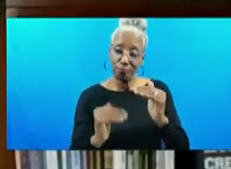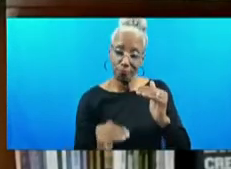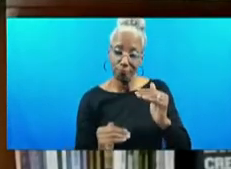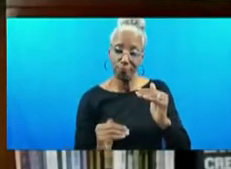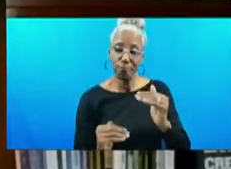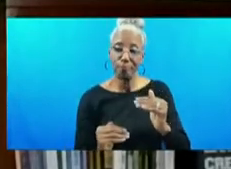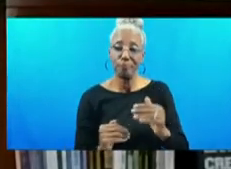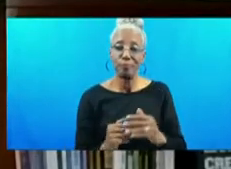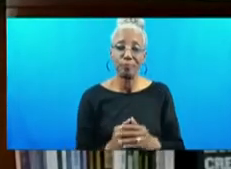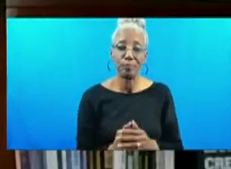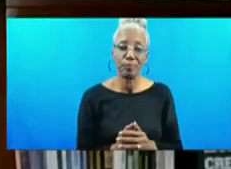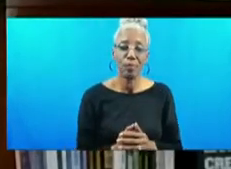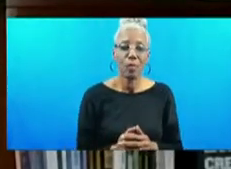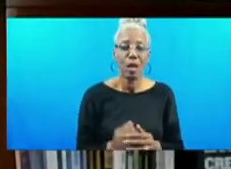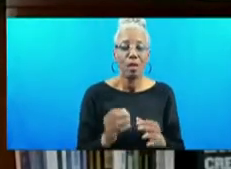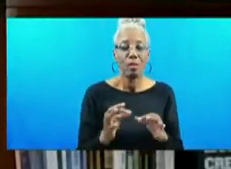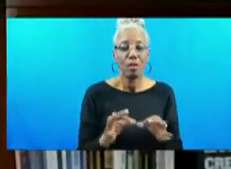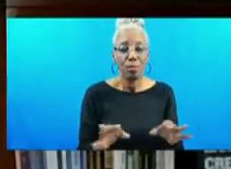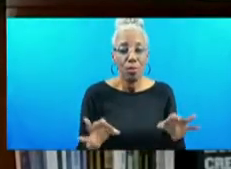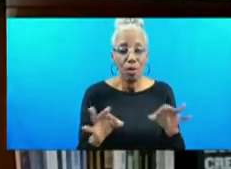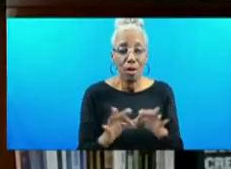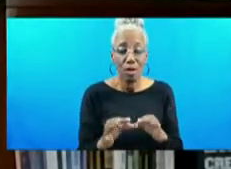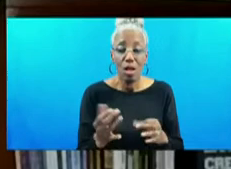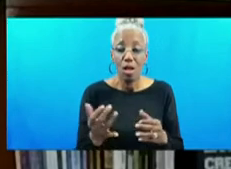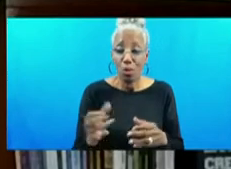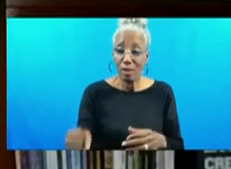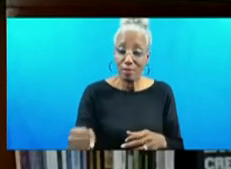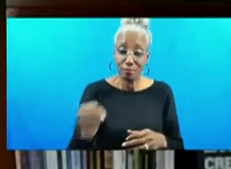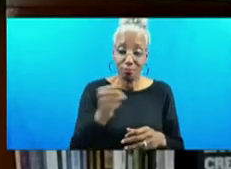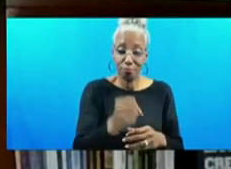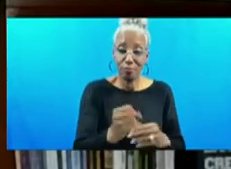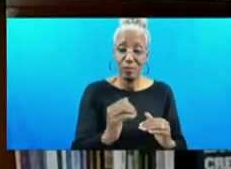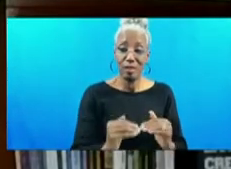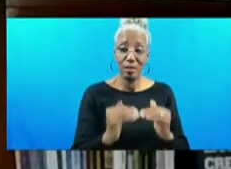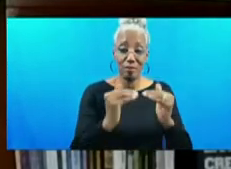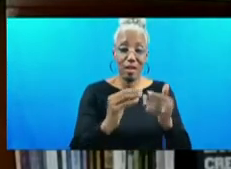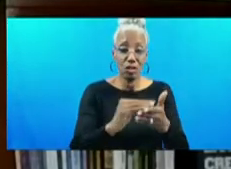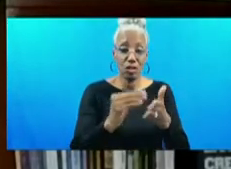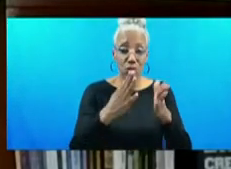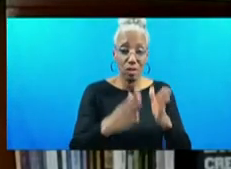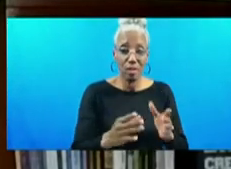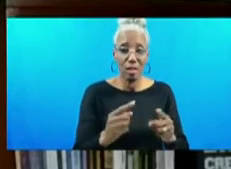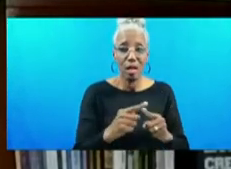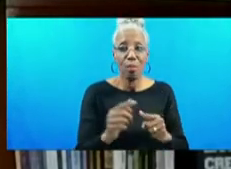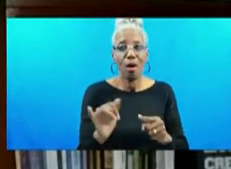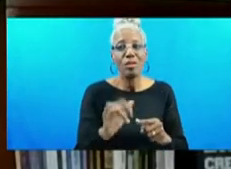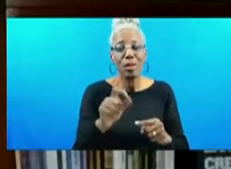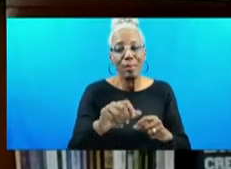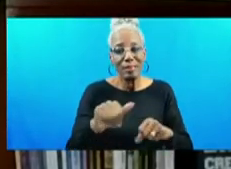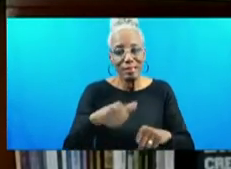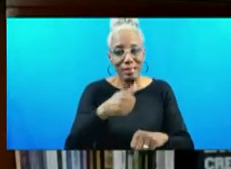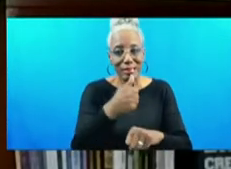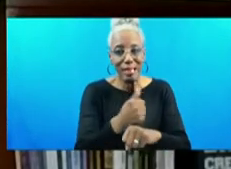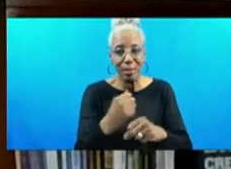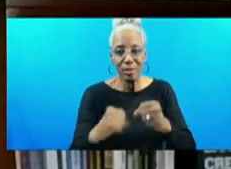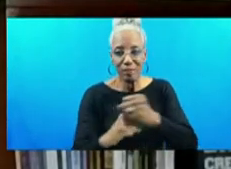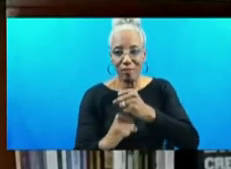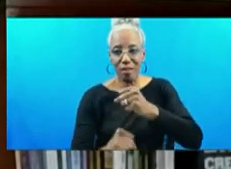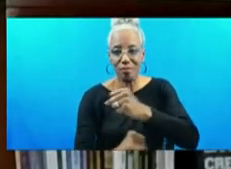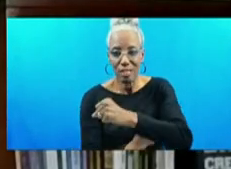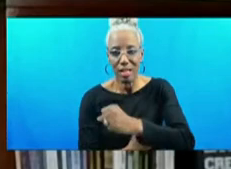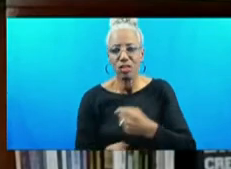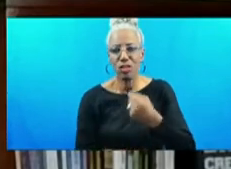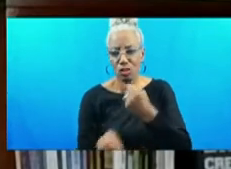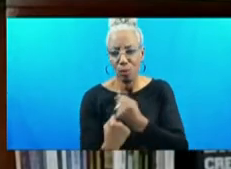want to move students ahead just because, but we want to build the foundation to make sure they're successful. So that's why when we look